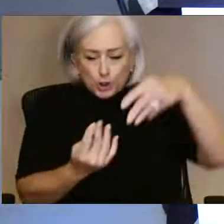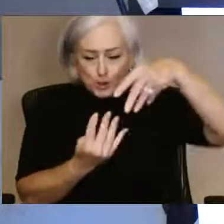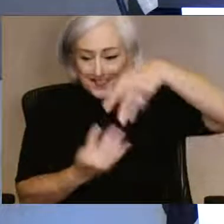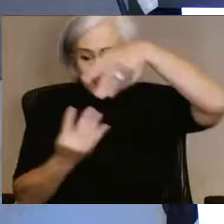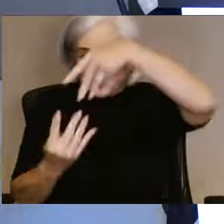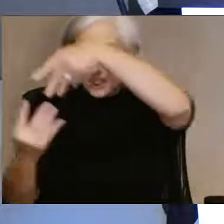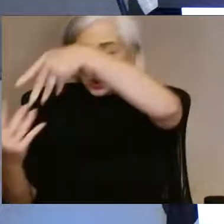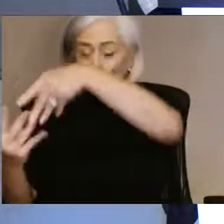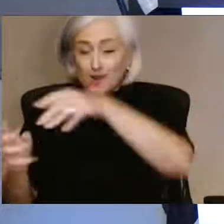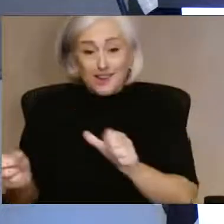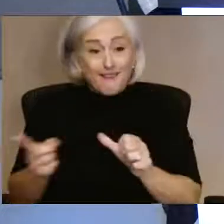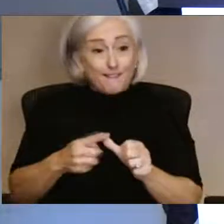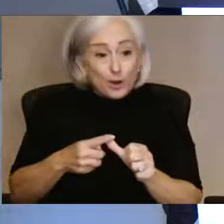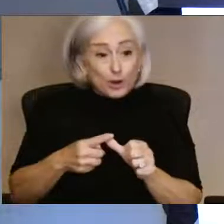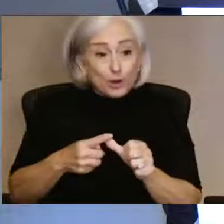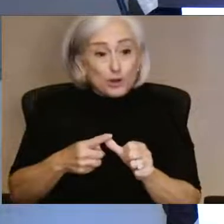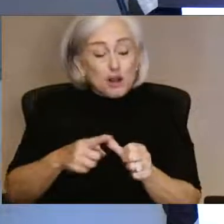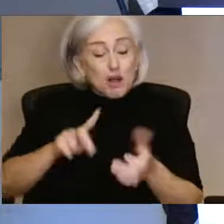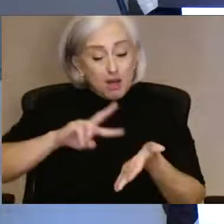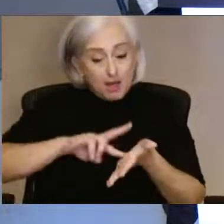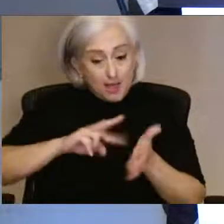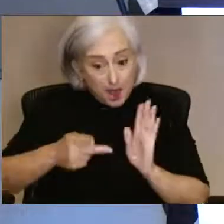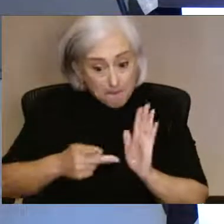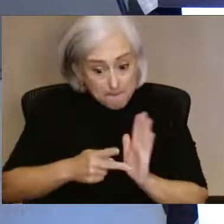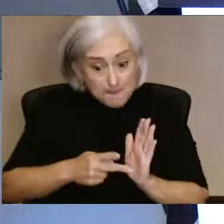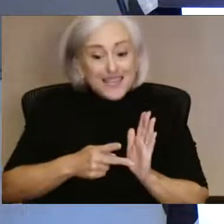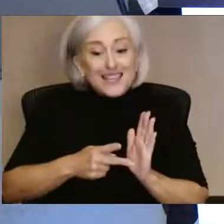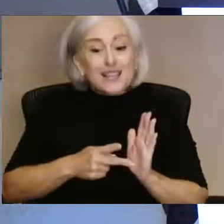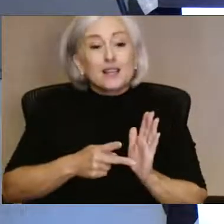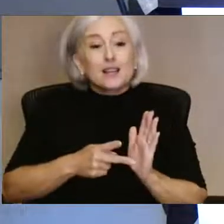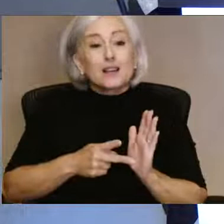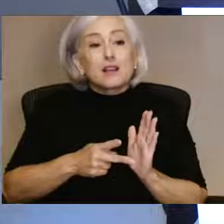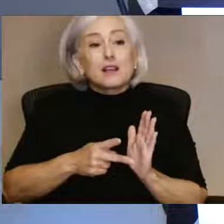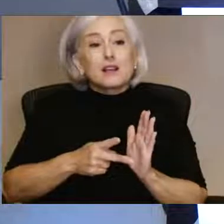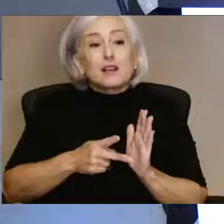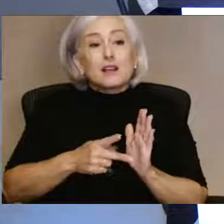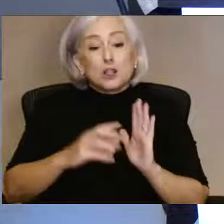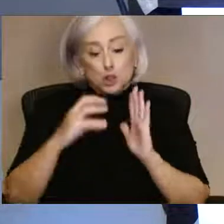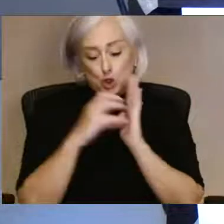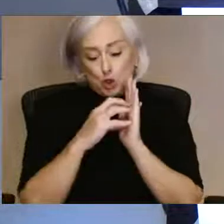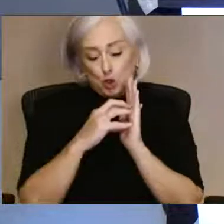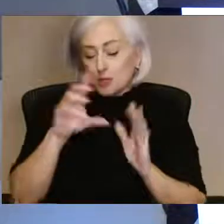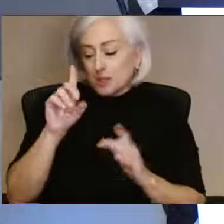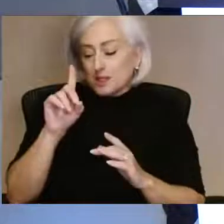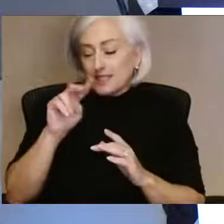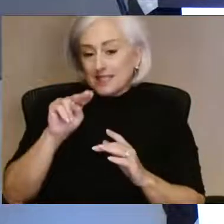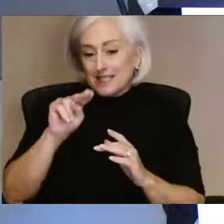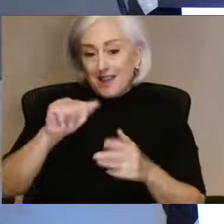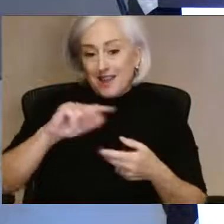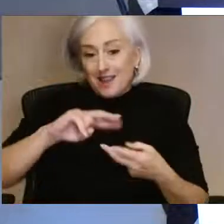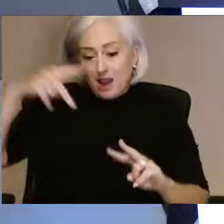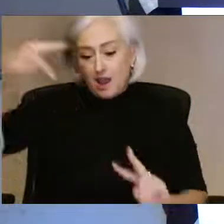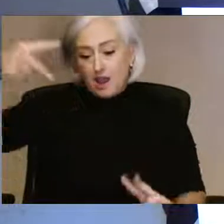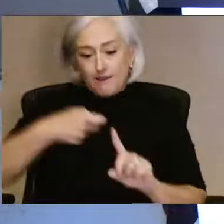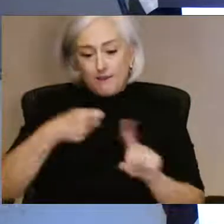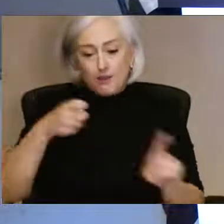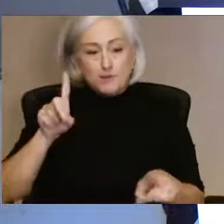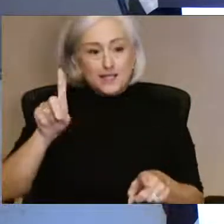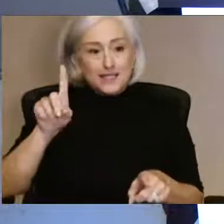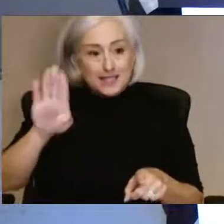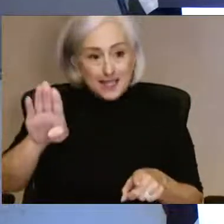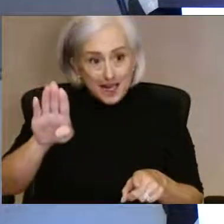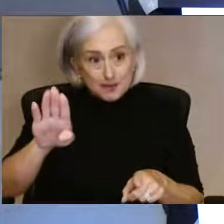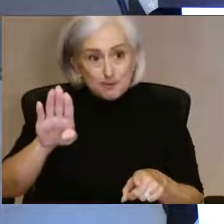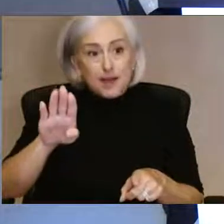mean that the sequences of tumor DNAs that we have in our databases, does that mean that